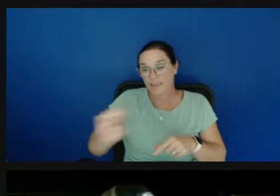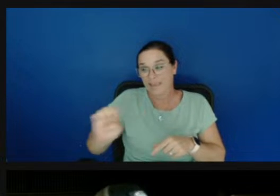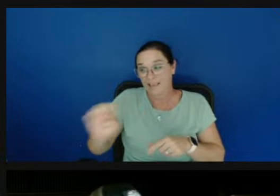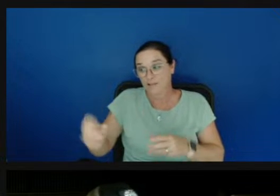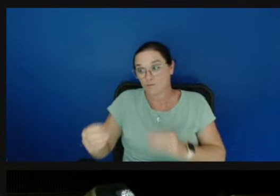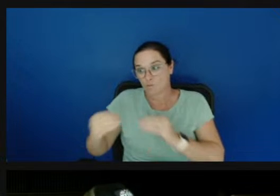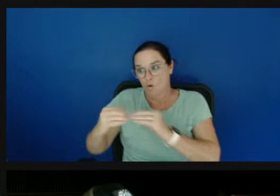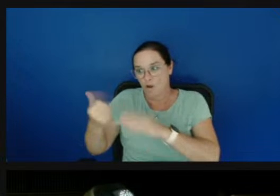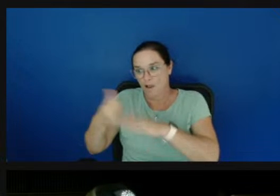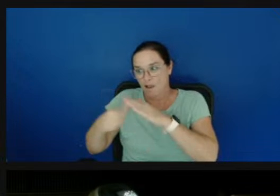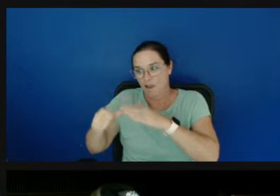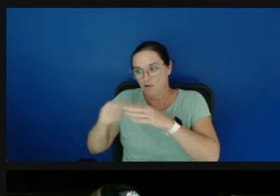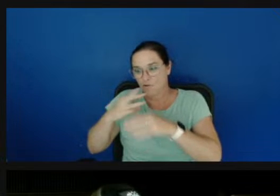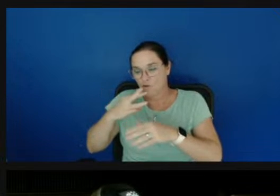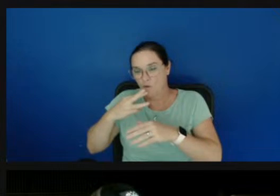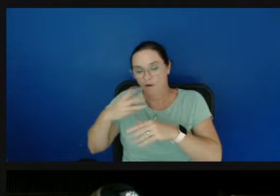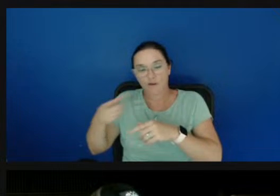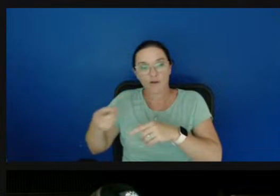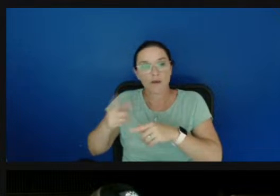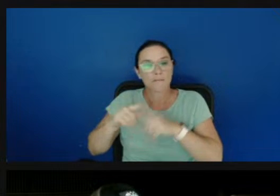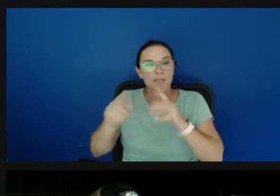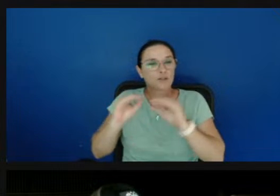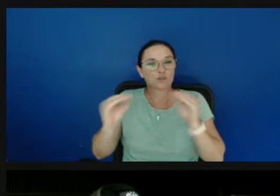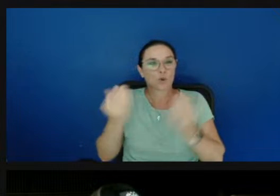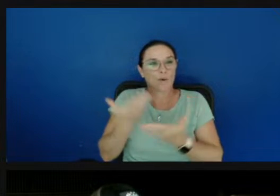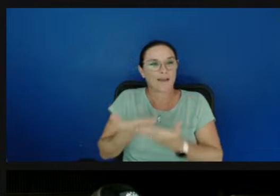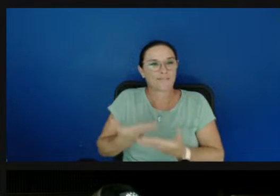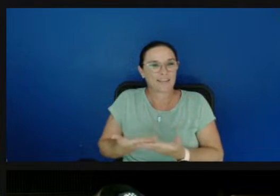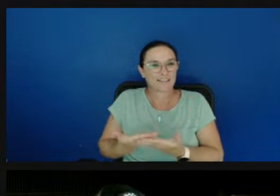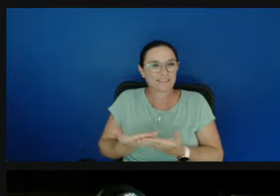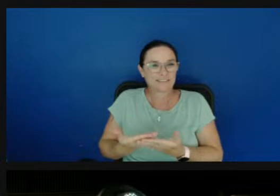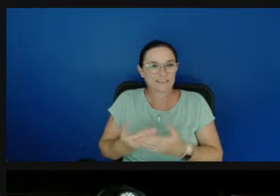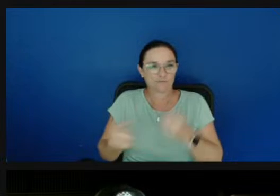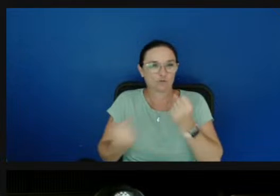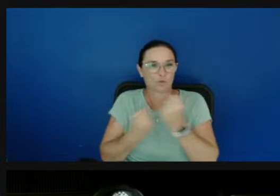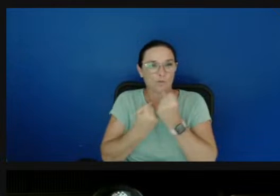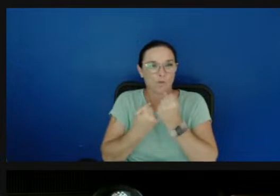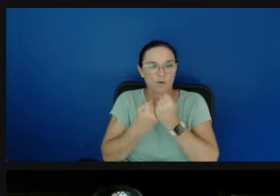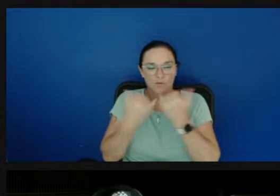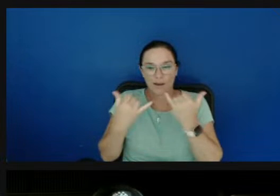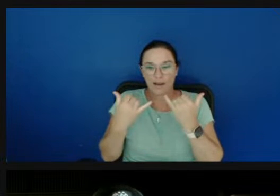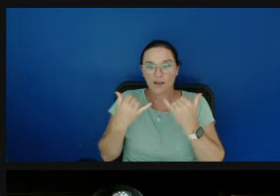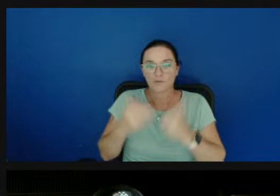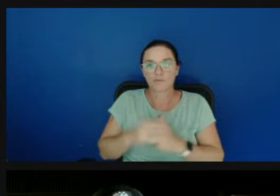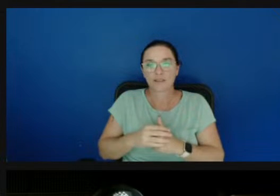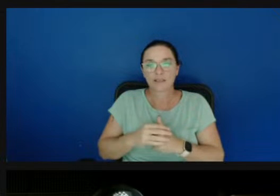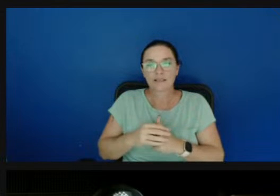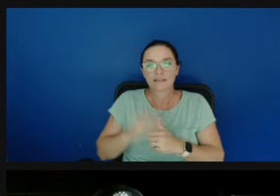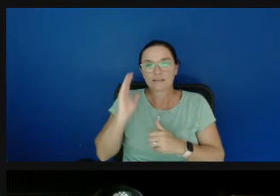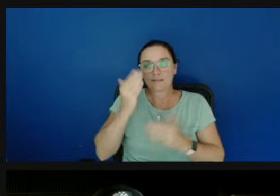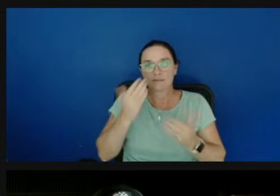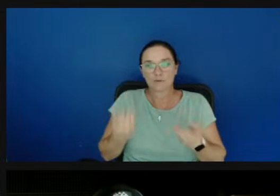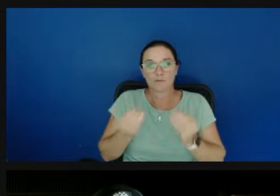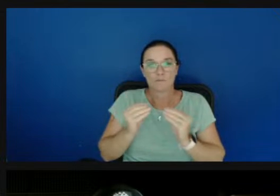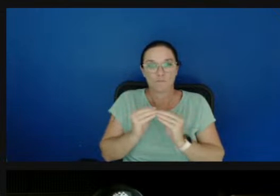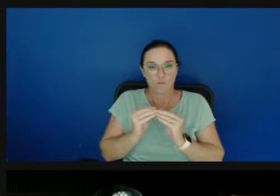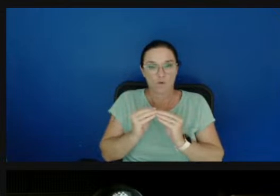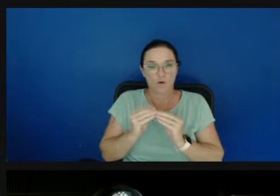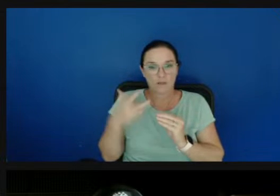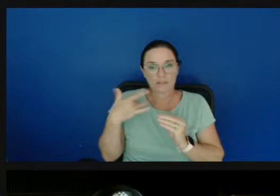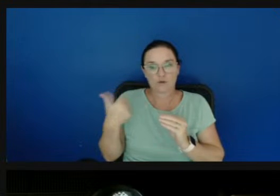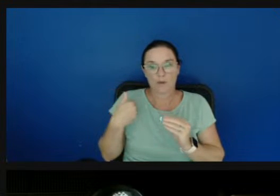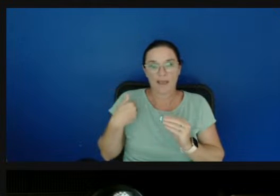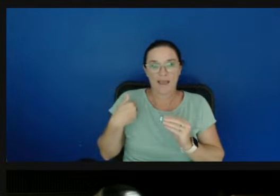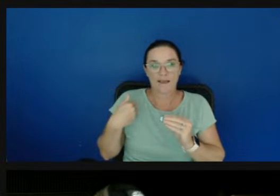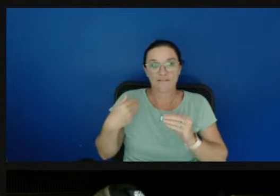there has not been any evidence that's found that's conclusive that supports this. So it seems more likely it might have been an intrusion that went all